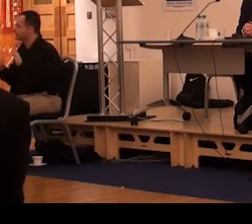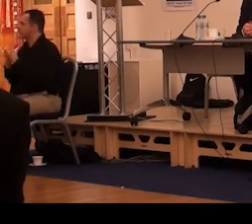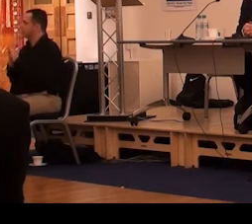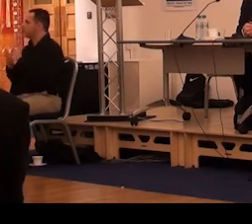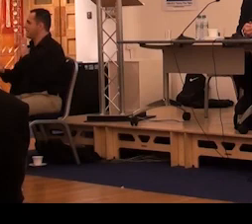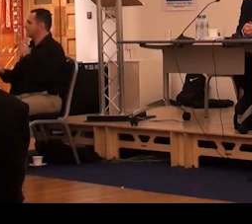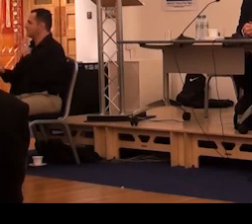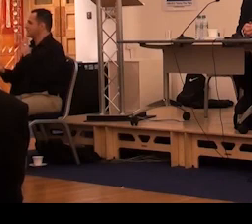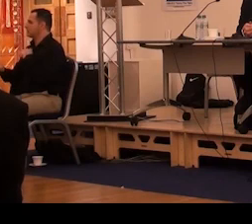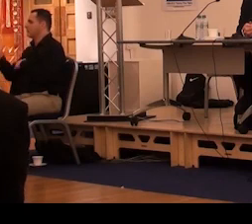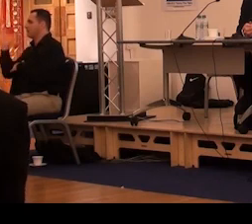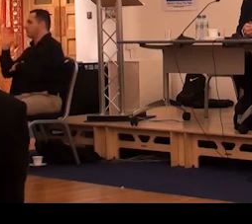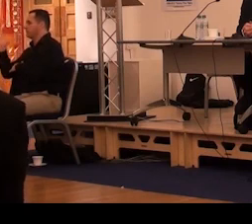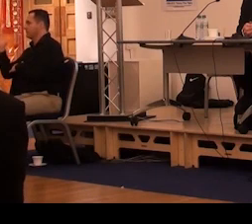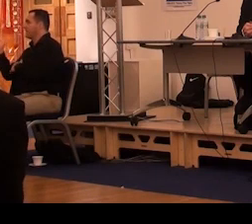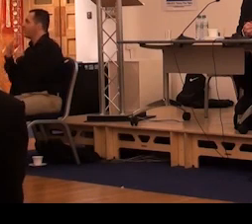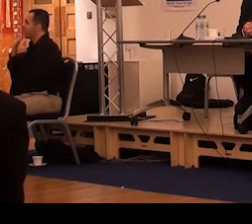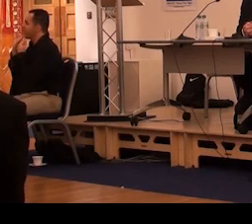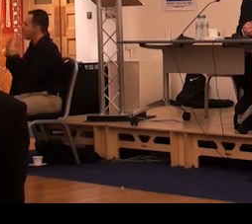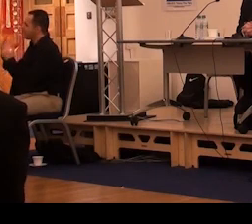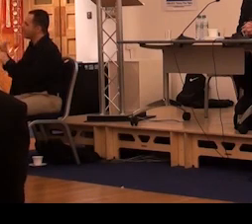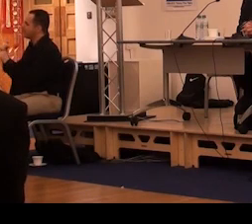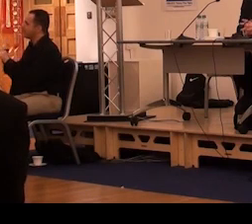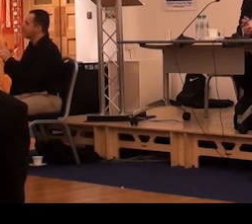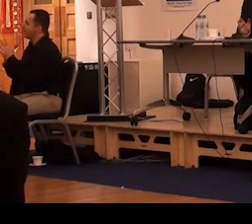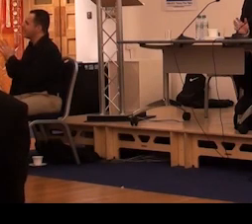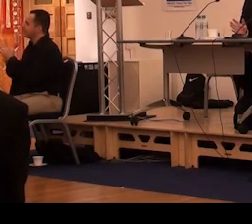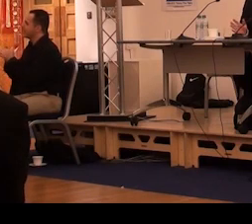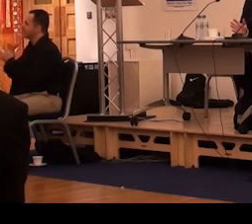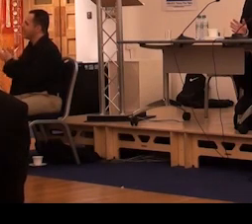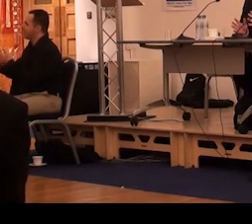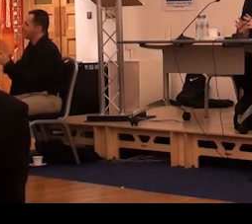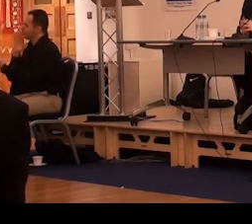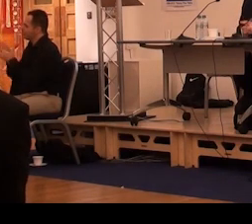messages that they're conveying. But thank you very much, Gareth. Really appreciate it. You're